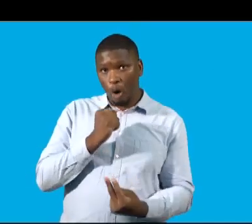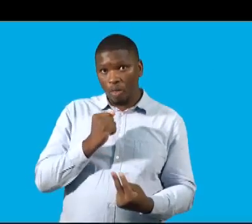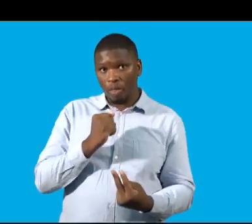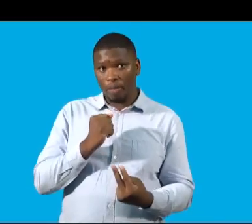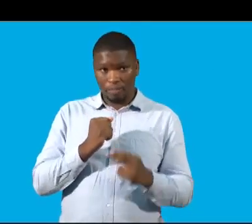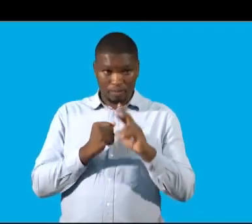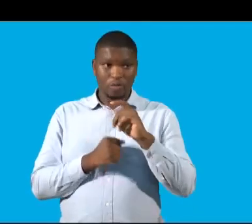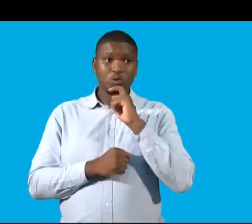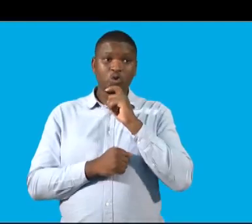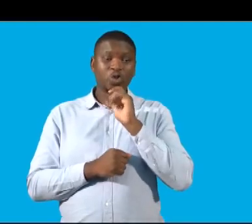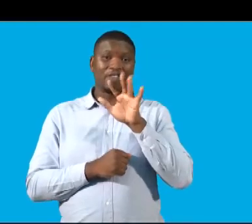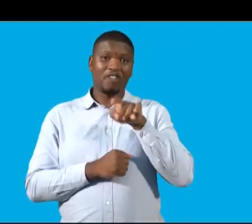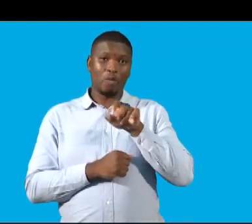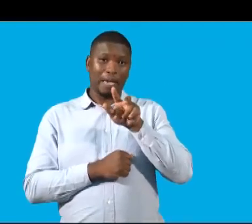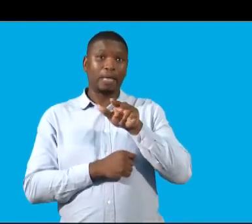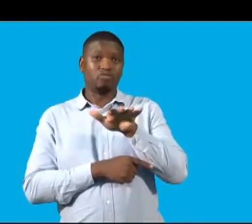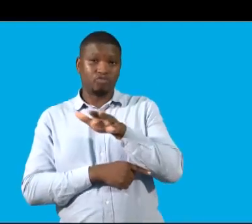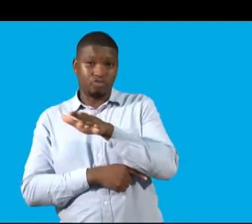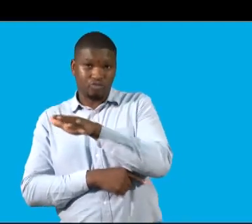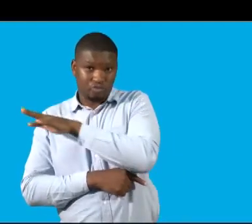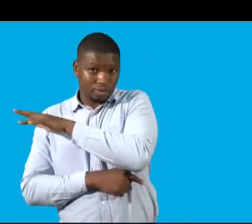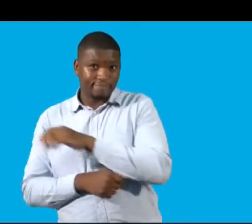divide both sides by that